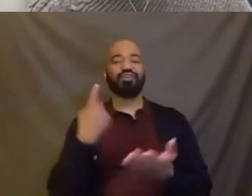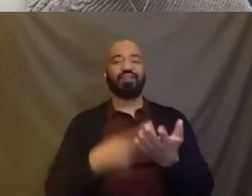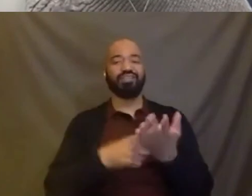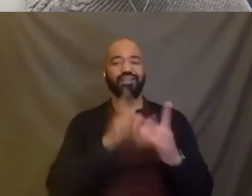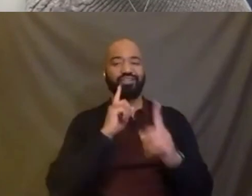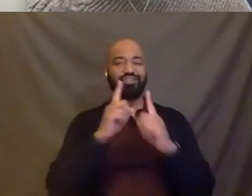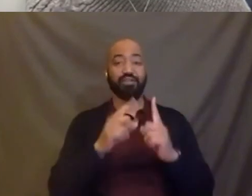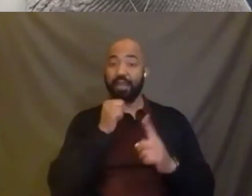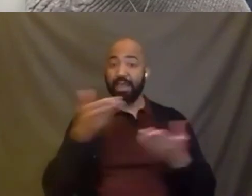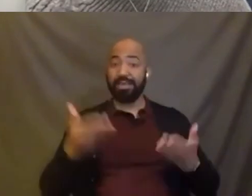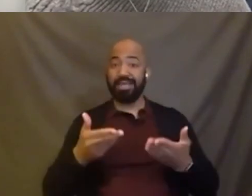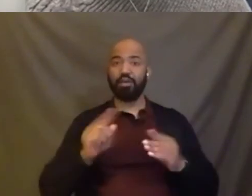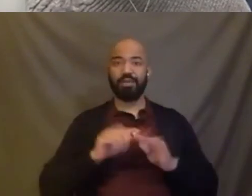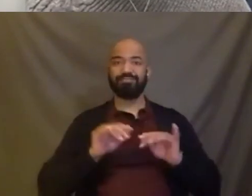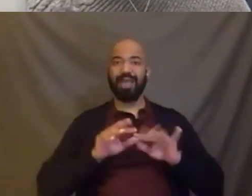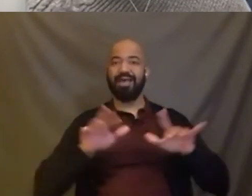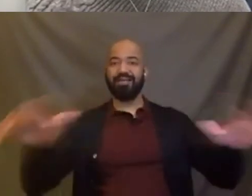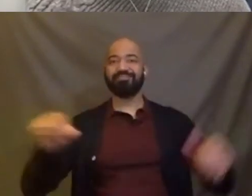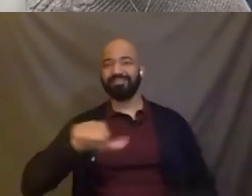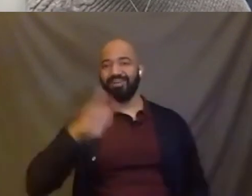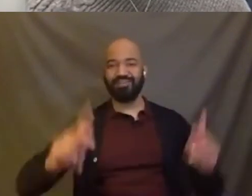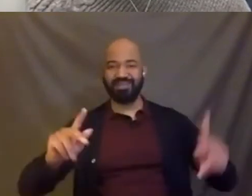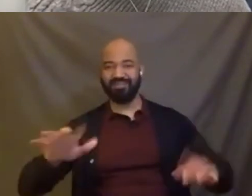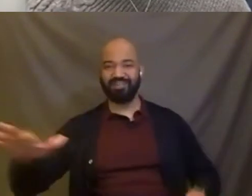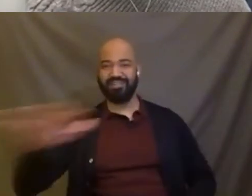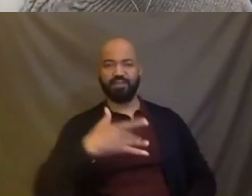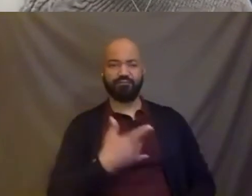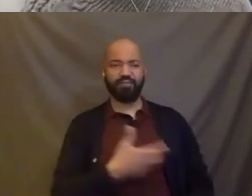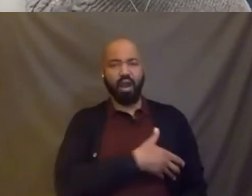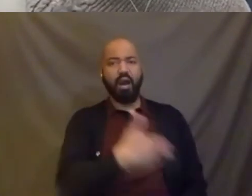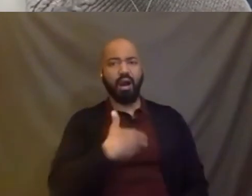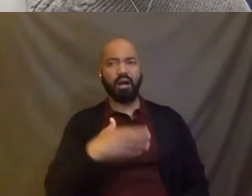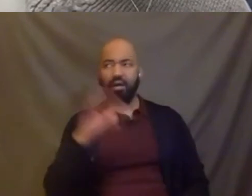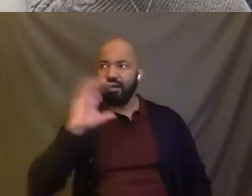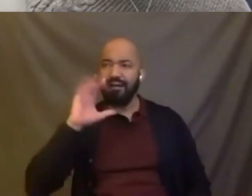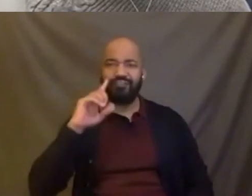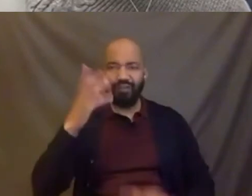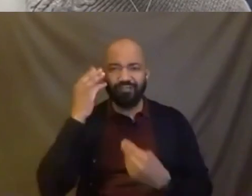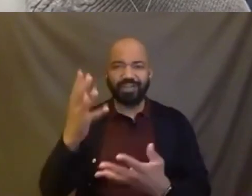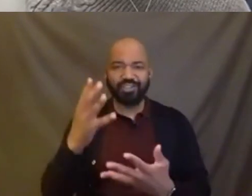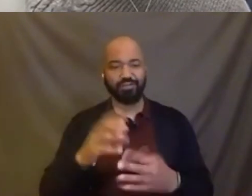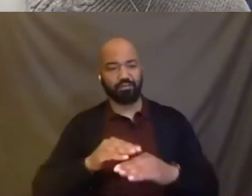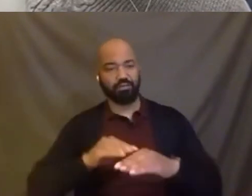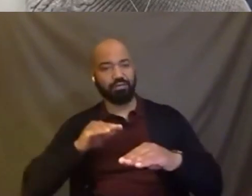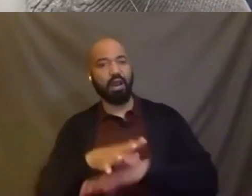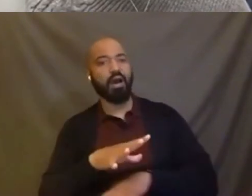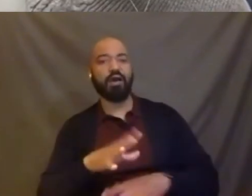to maybe empower other people to ask questions and to seek out information, and maybe even the vaccination. So that's great.